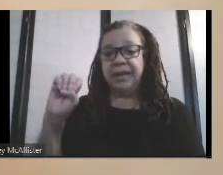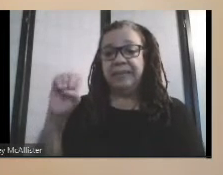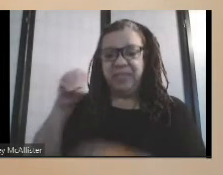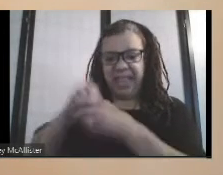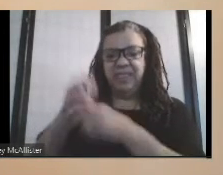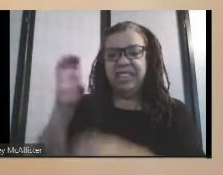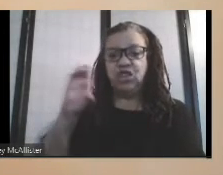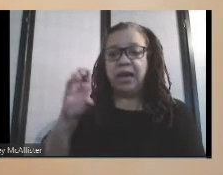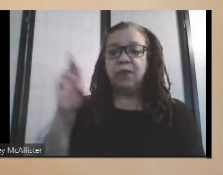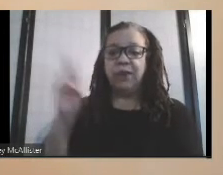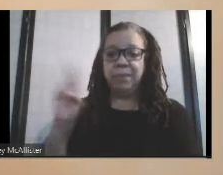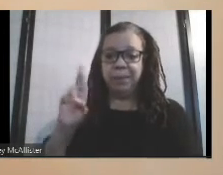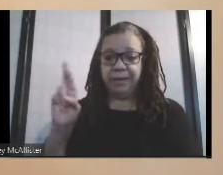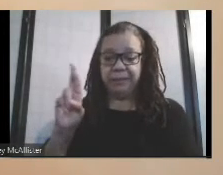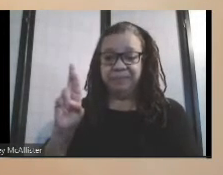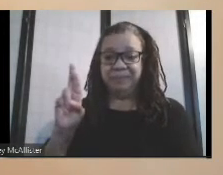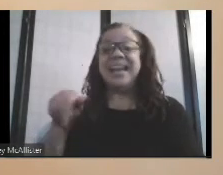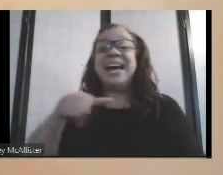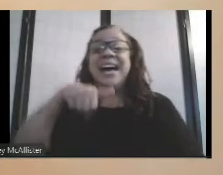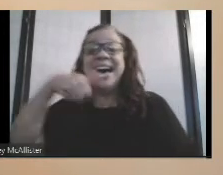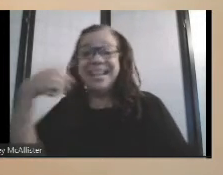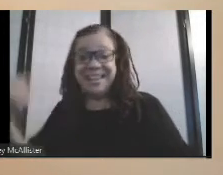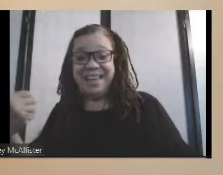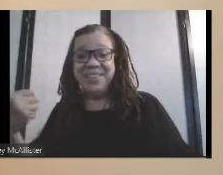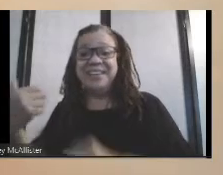Czech Republic is also known as Czechia,